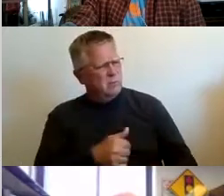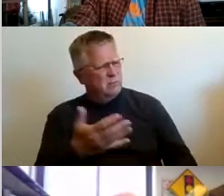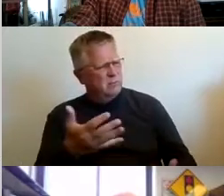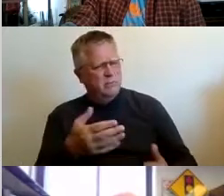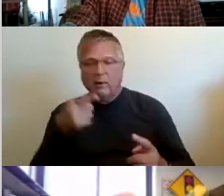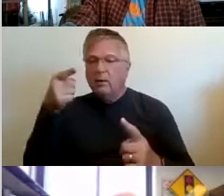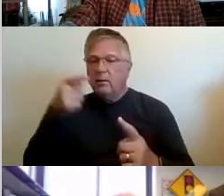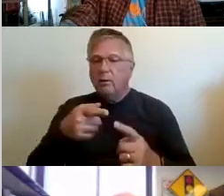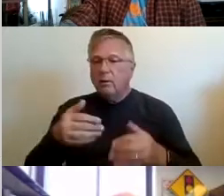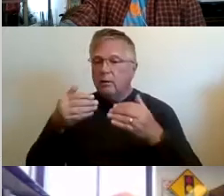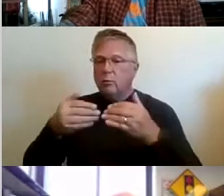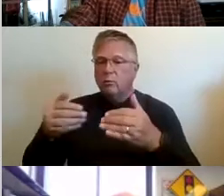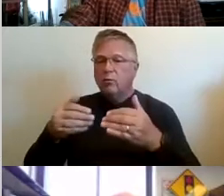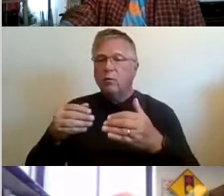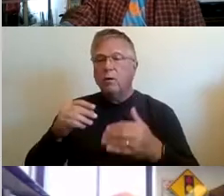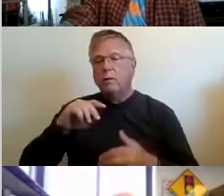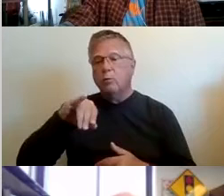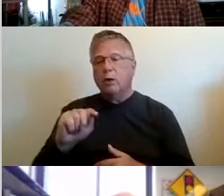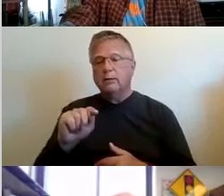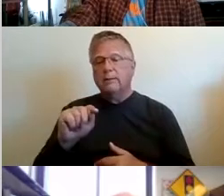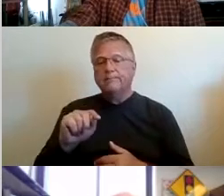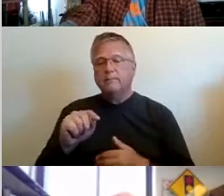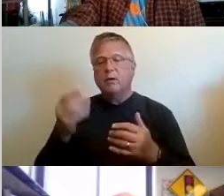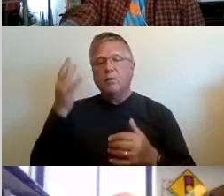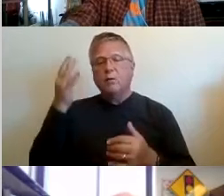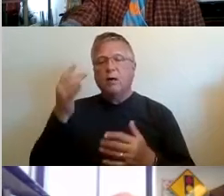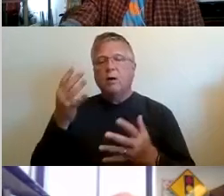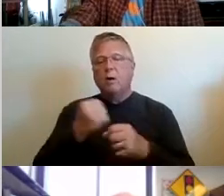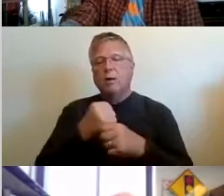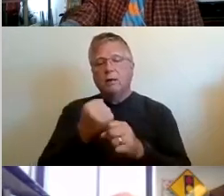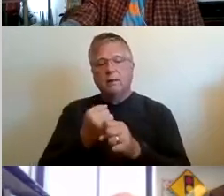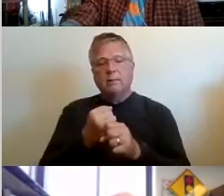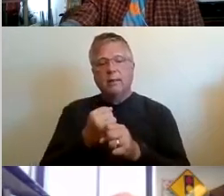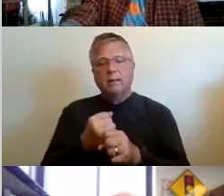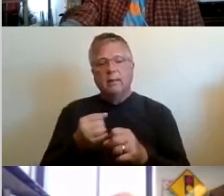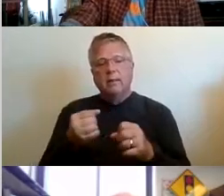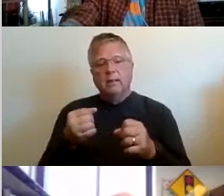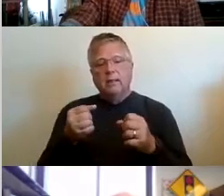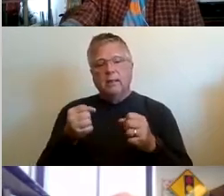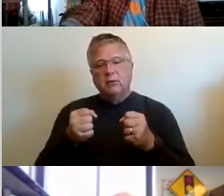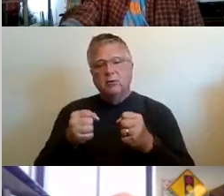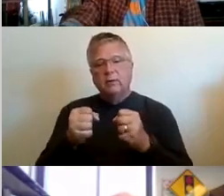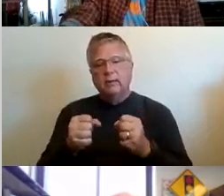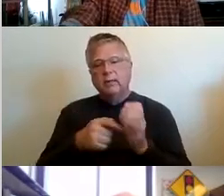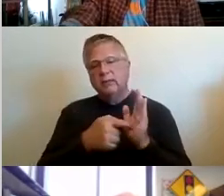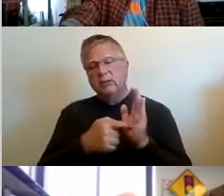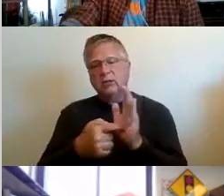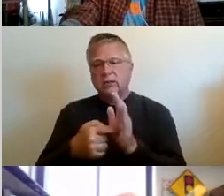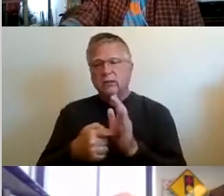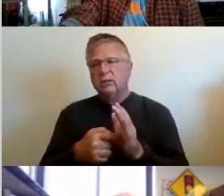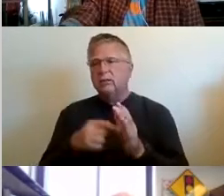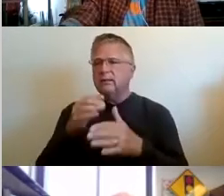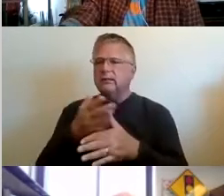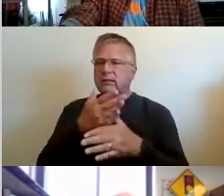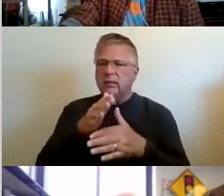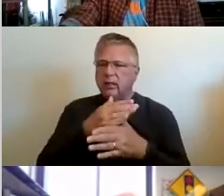this Move Forward project comes in, because we want to create a complete street, a street that represents sharing, a street that